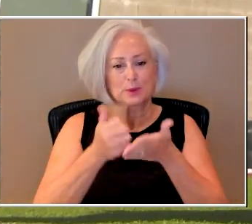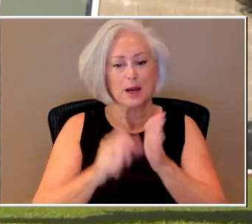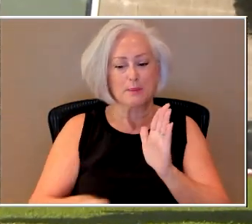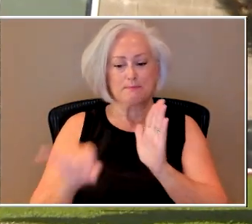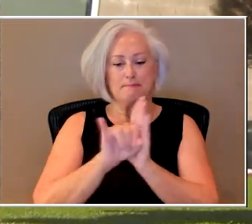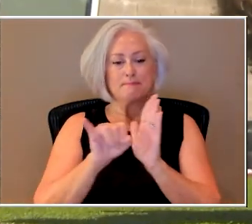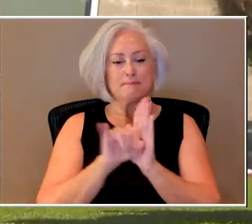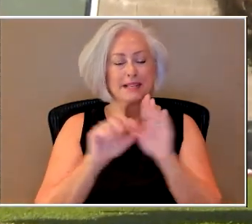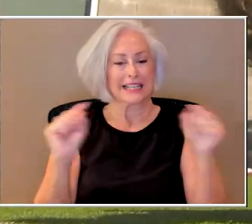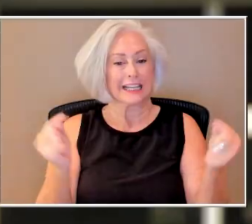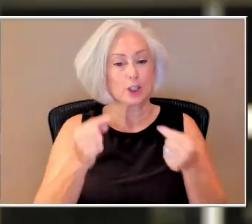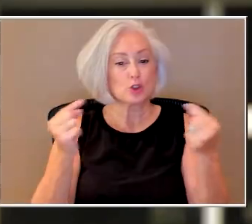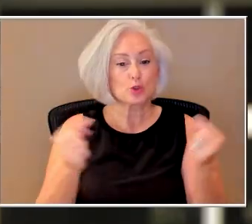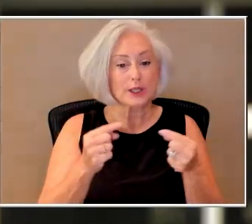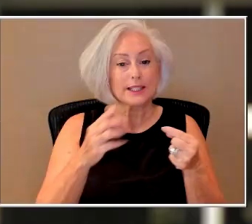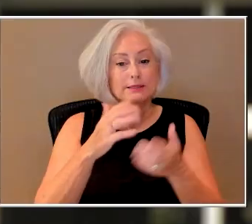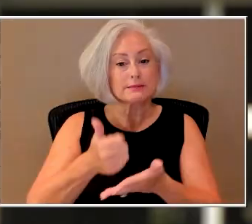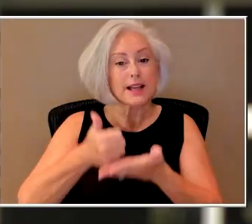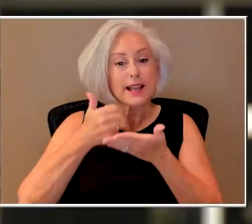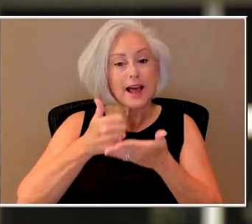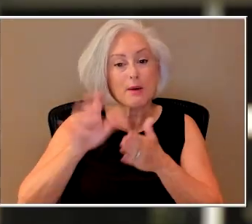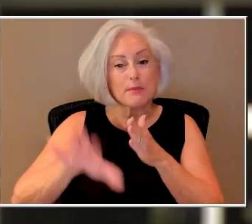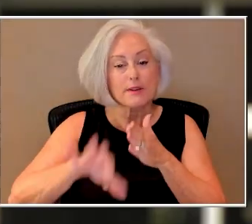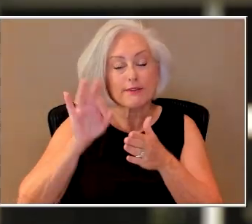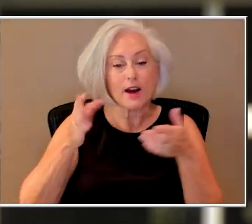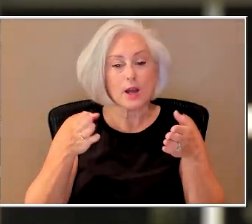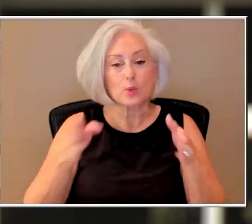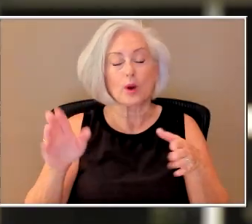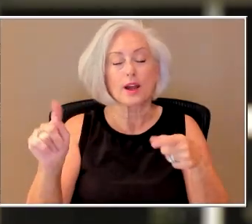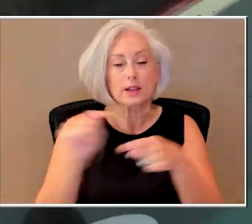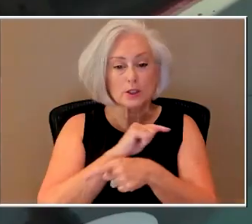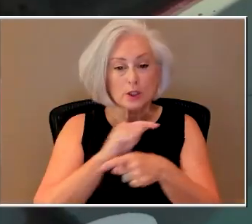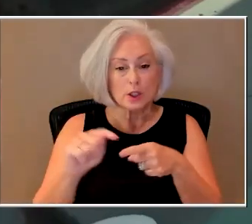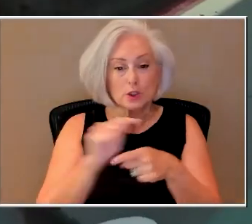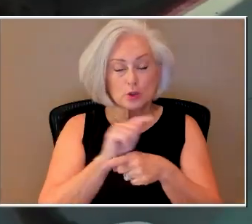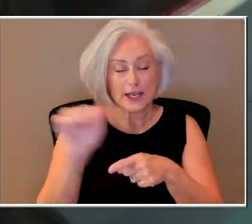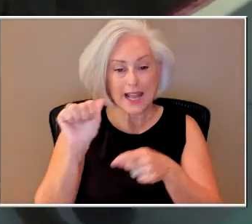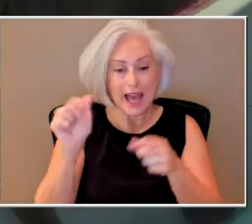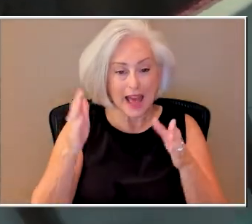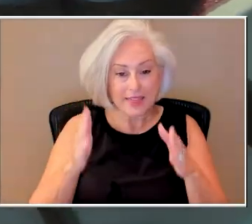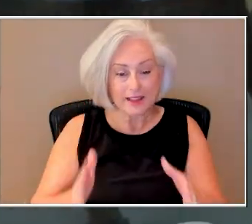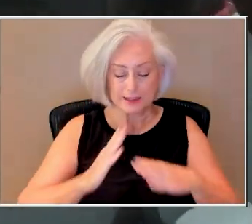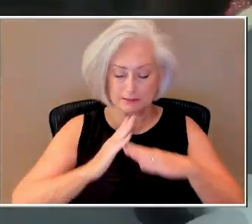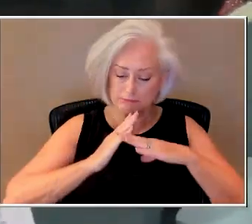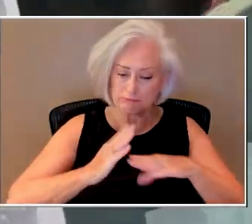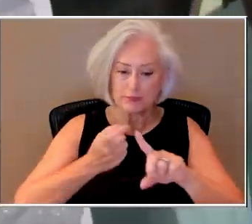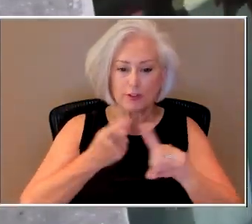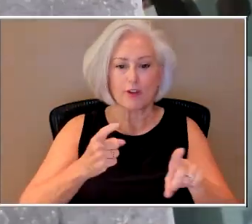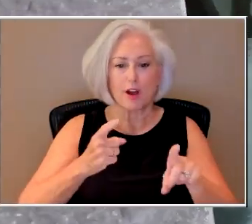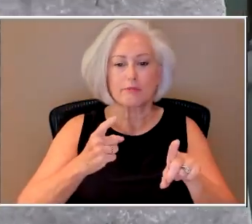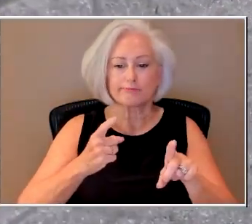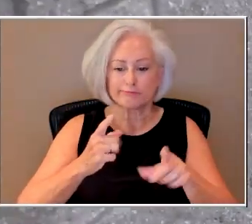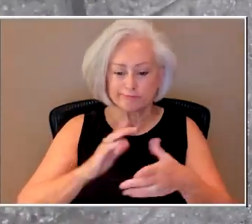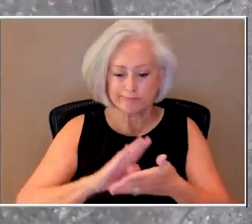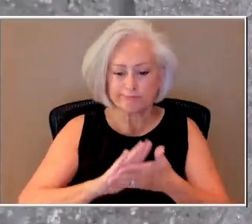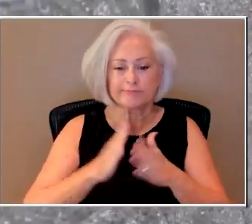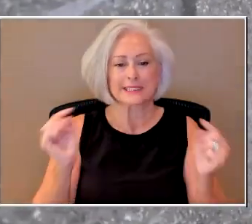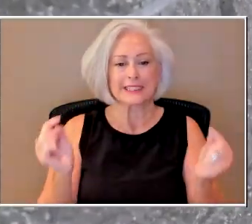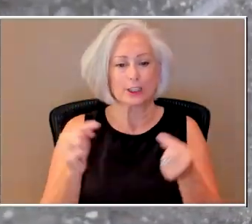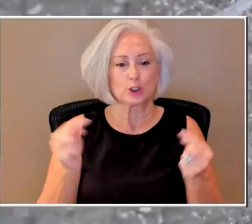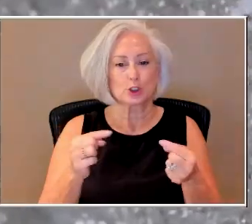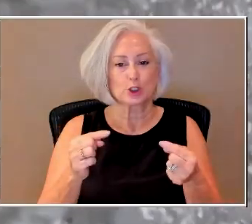and really help us find ways to train athletes to prevent them from having injuries. Give me that one more time here. Layla has already